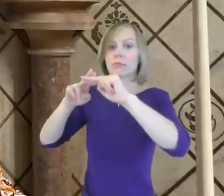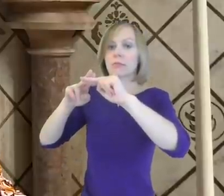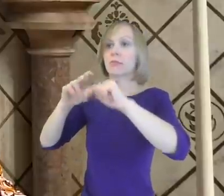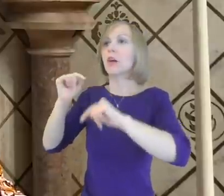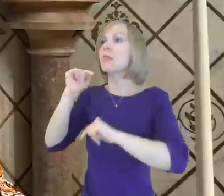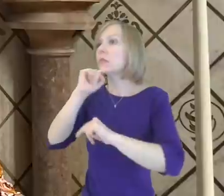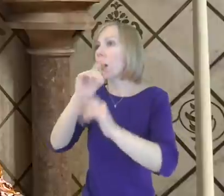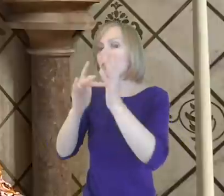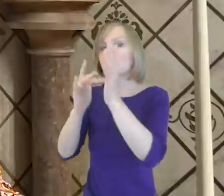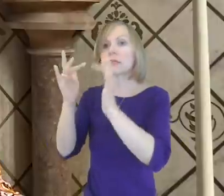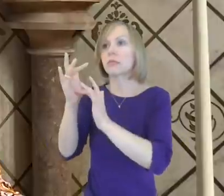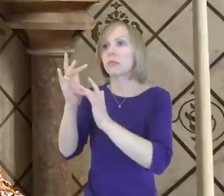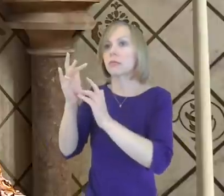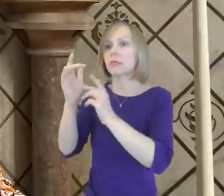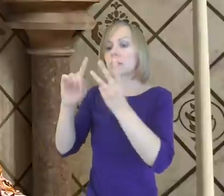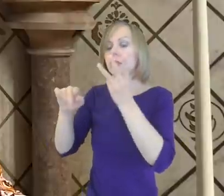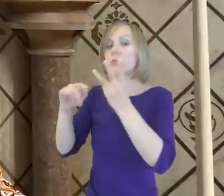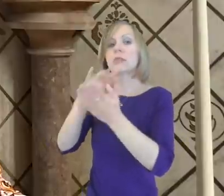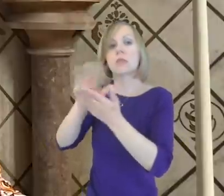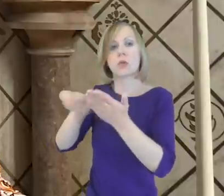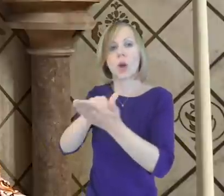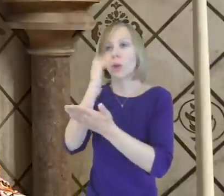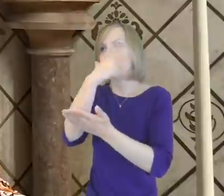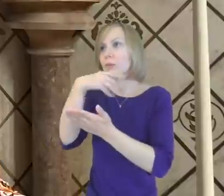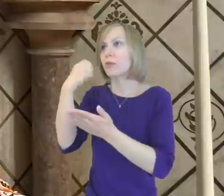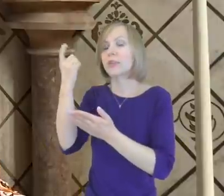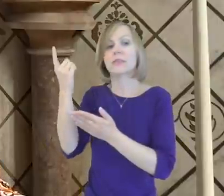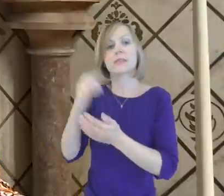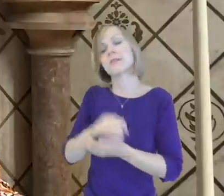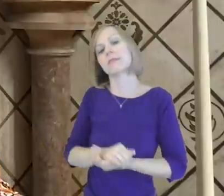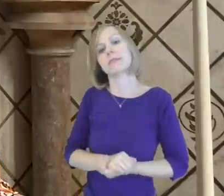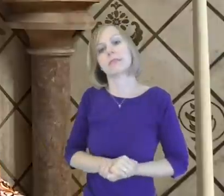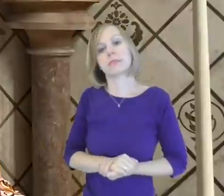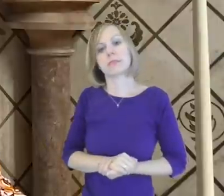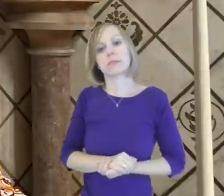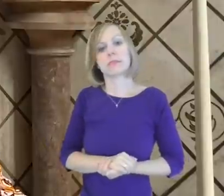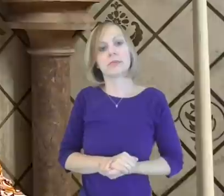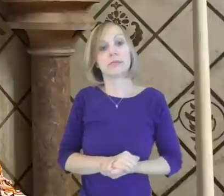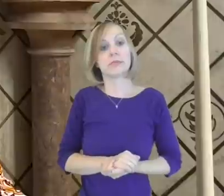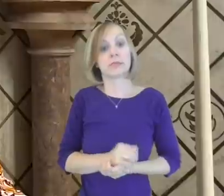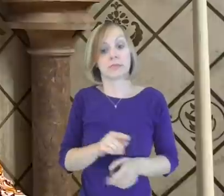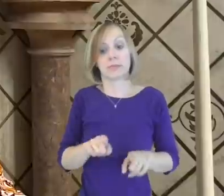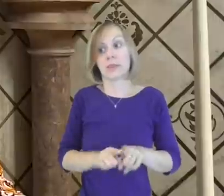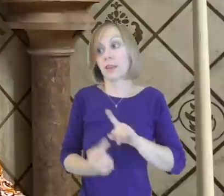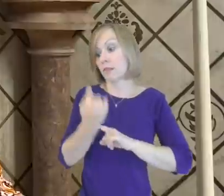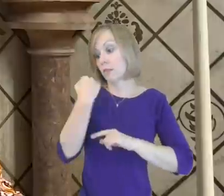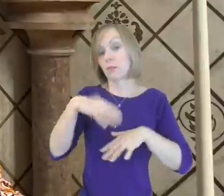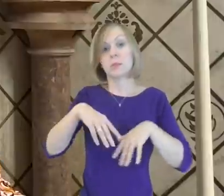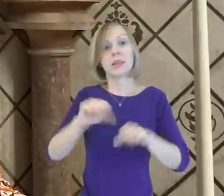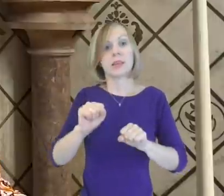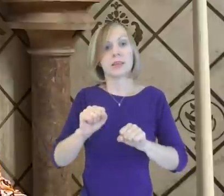and to the Son, and to the Holy Ghost, as it was in the